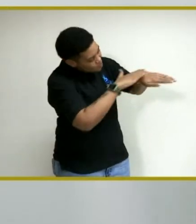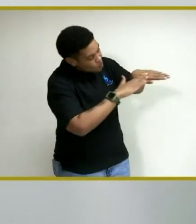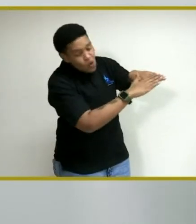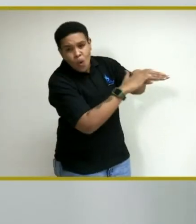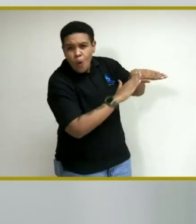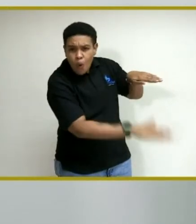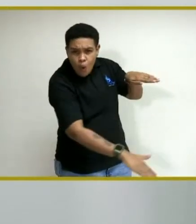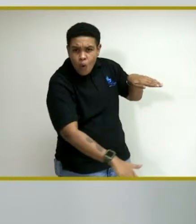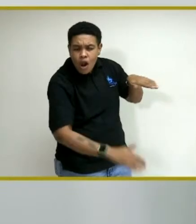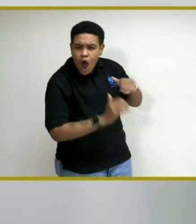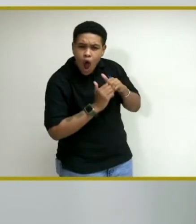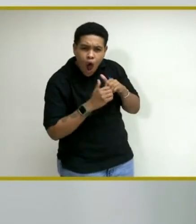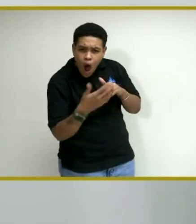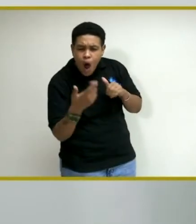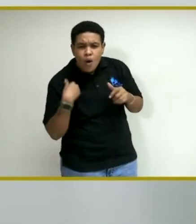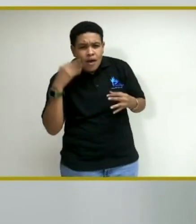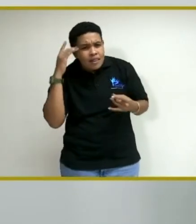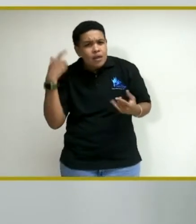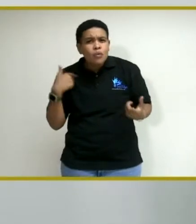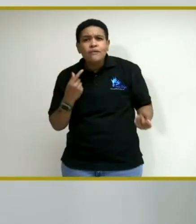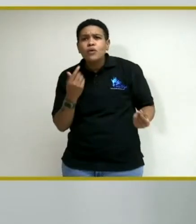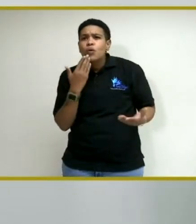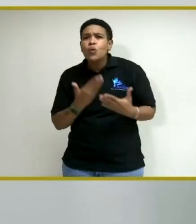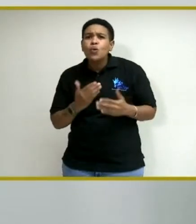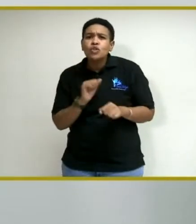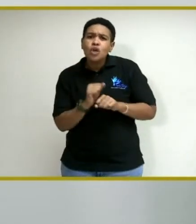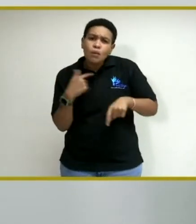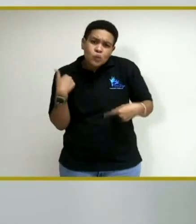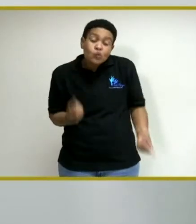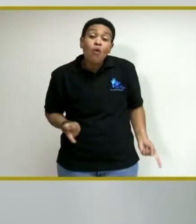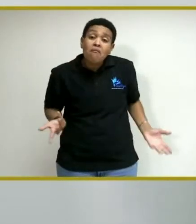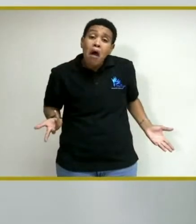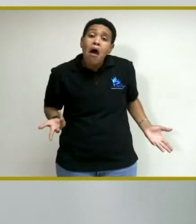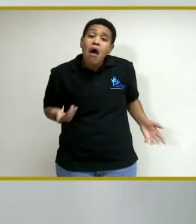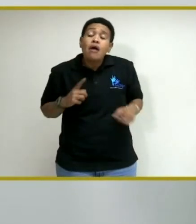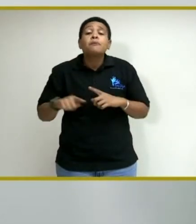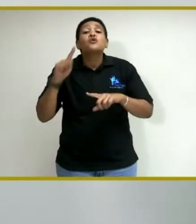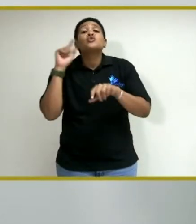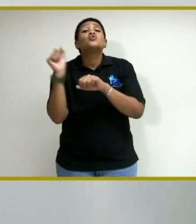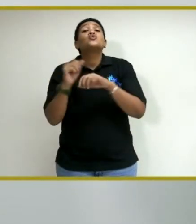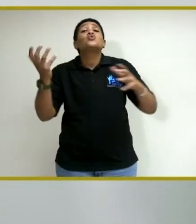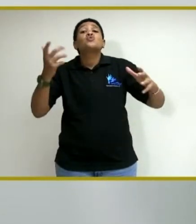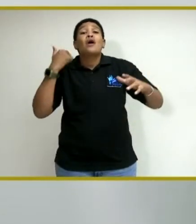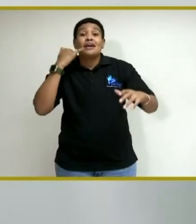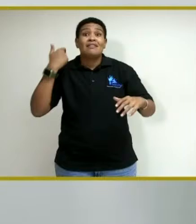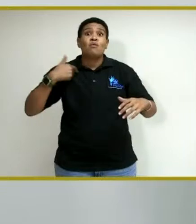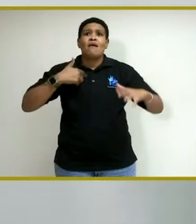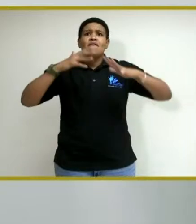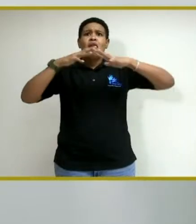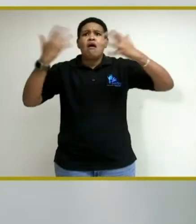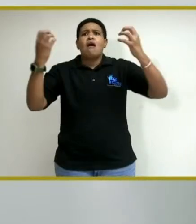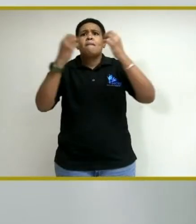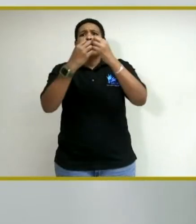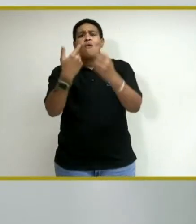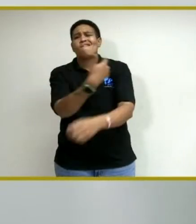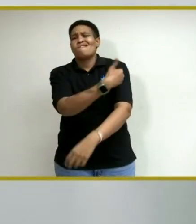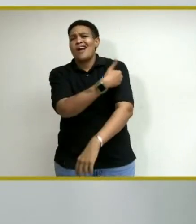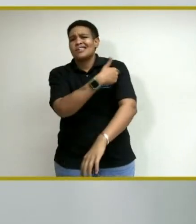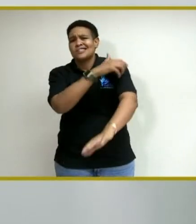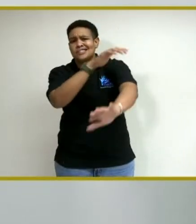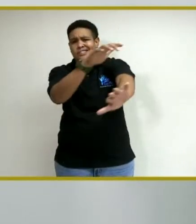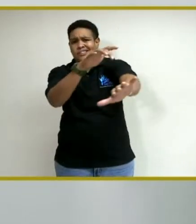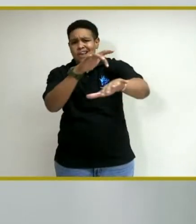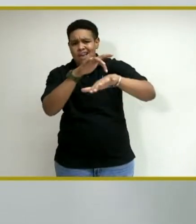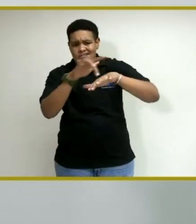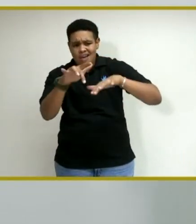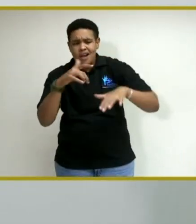done a fairly good job to date. But the truth is, if we had a lot more vaccines,